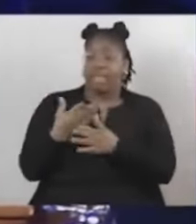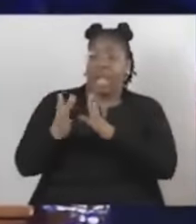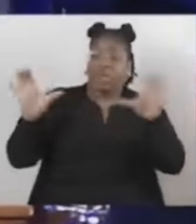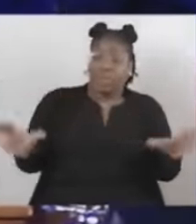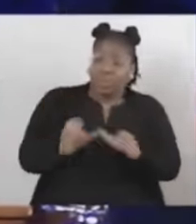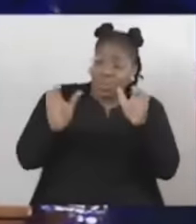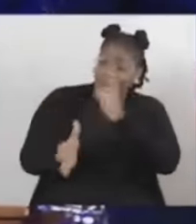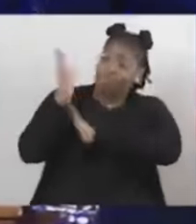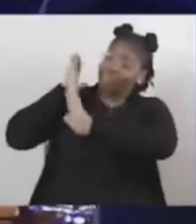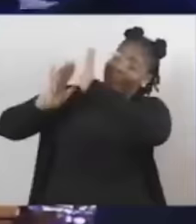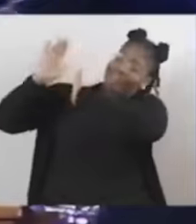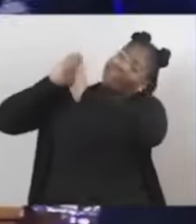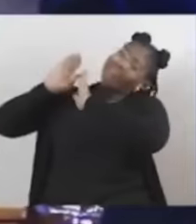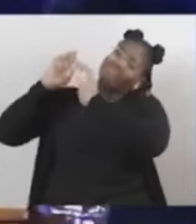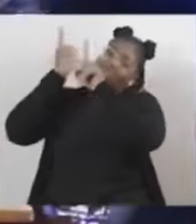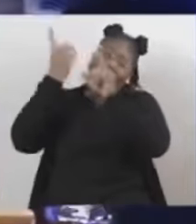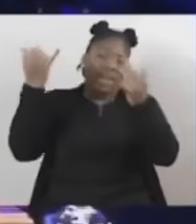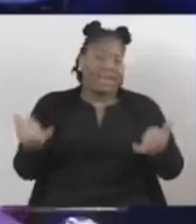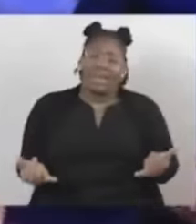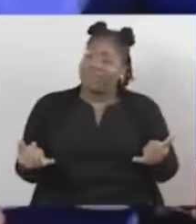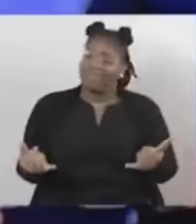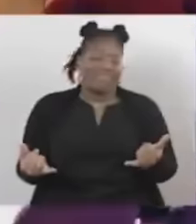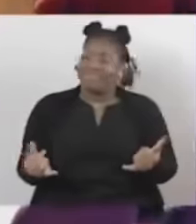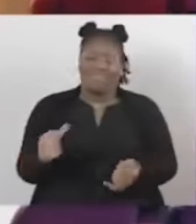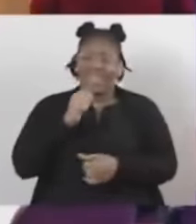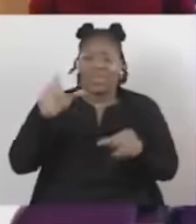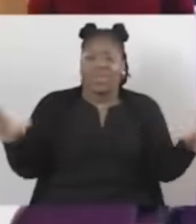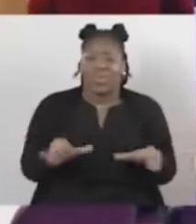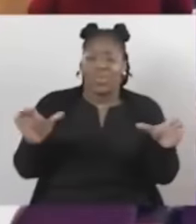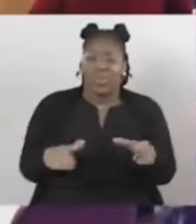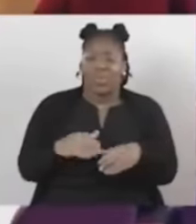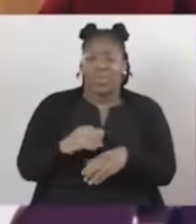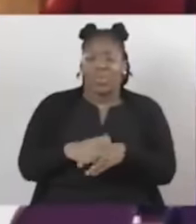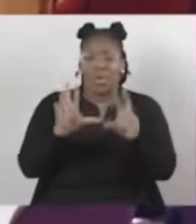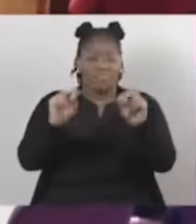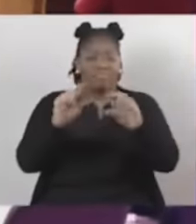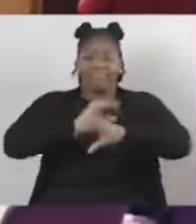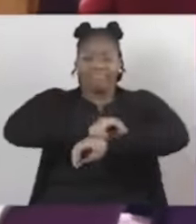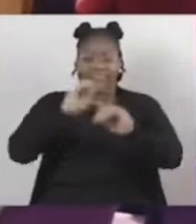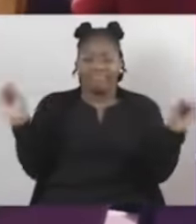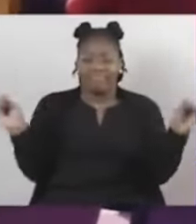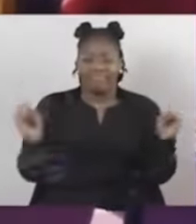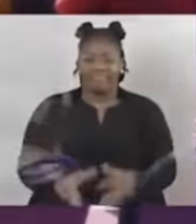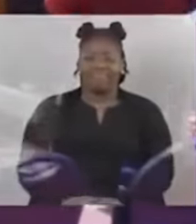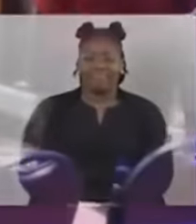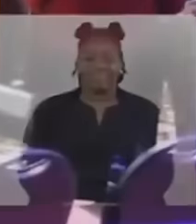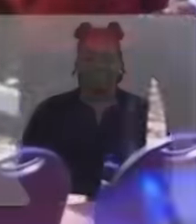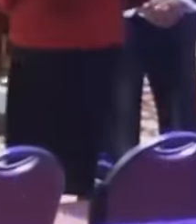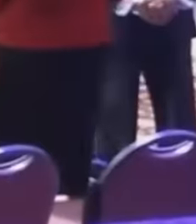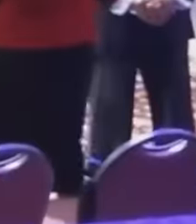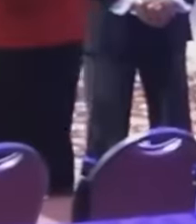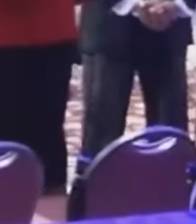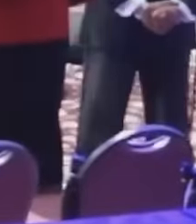I used to do, I don't do anymore. Have I got any company here?